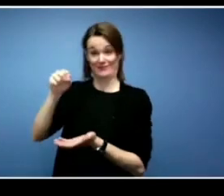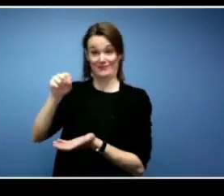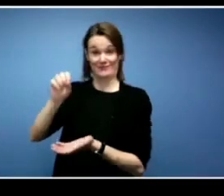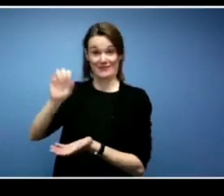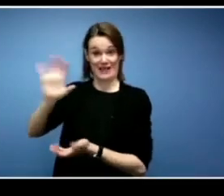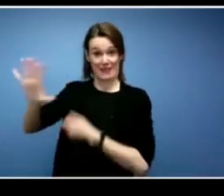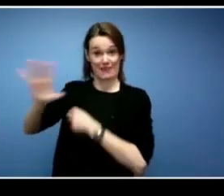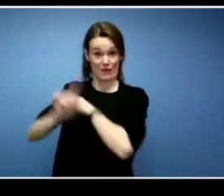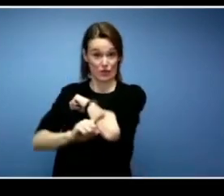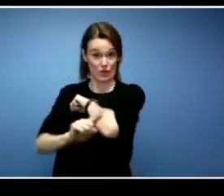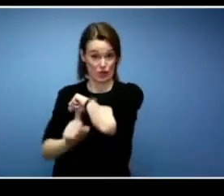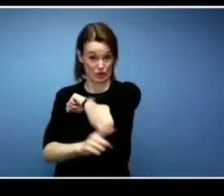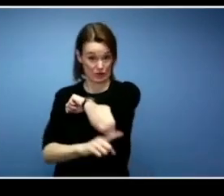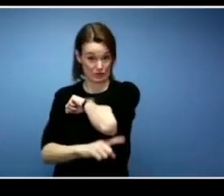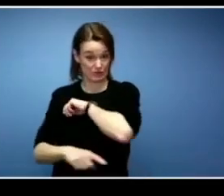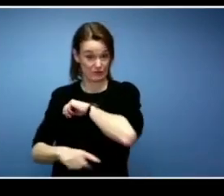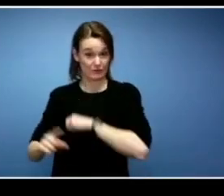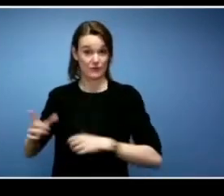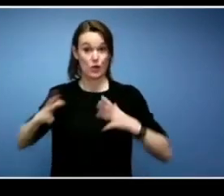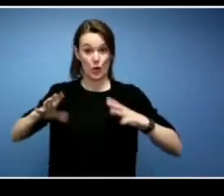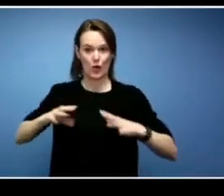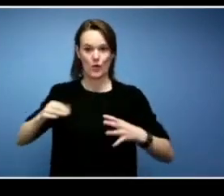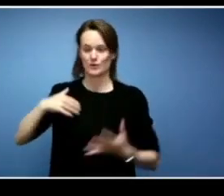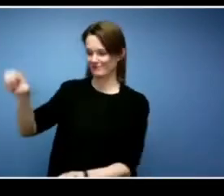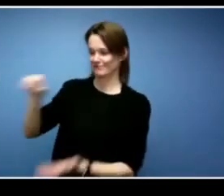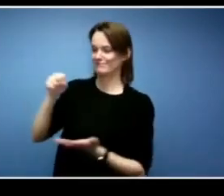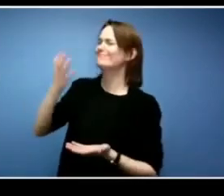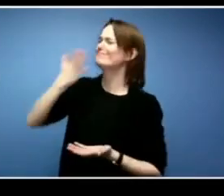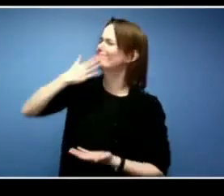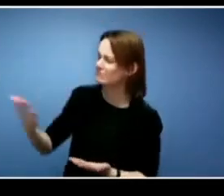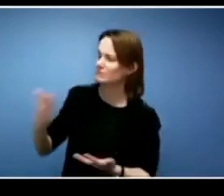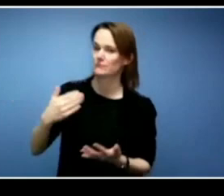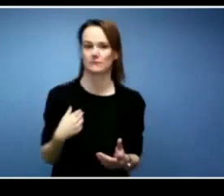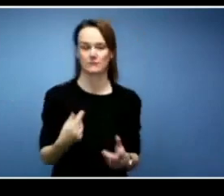marginalized communities out of that unwanted